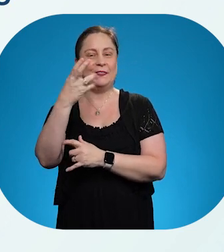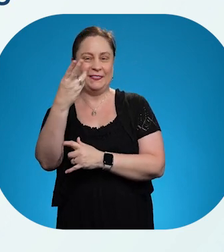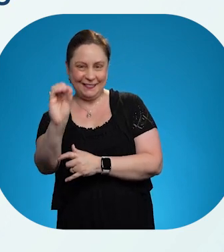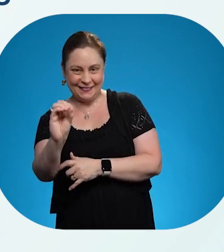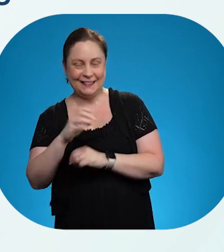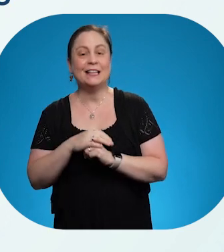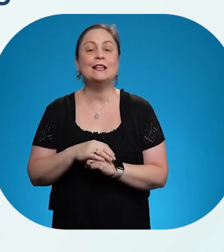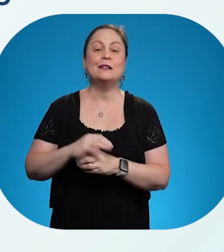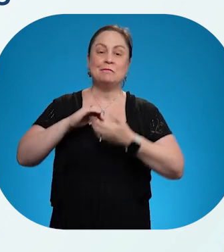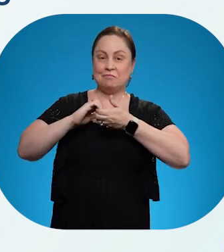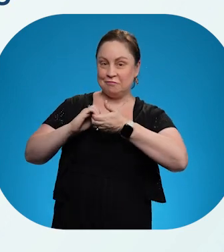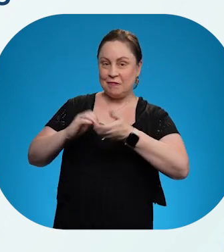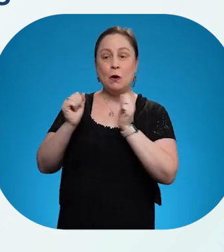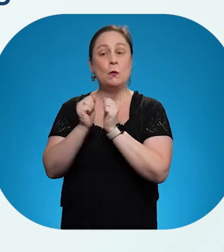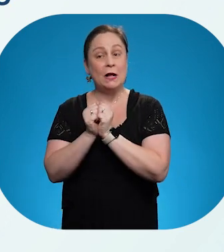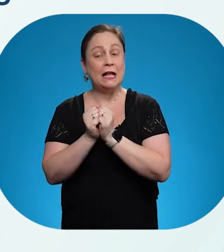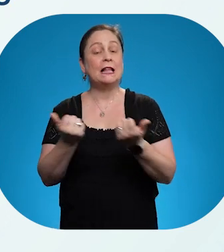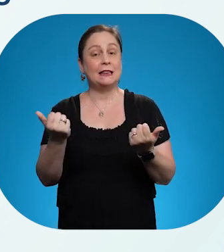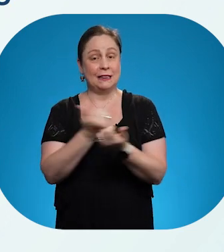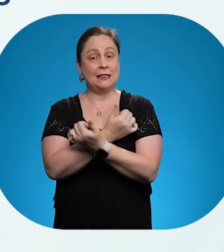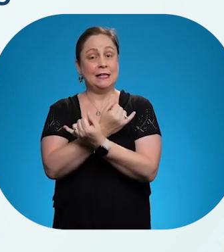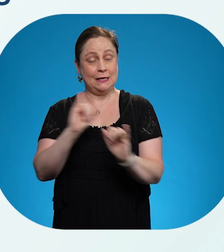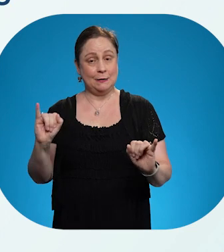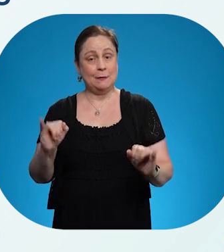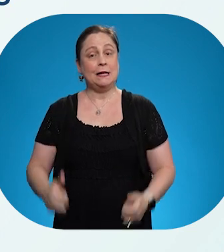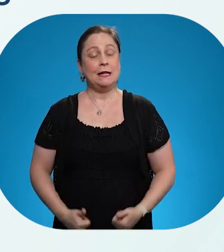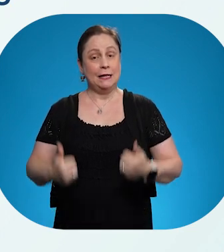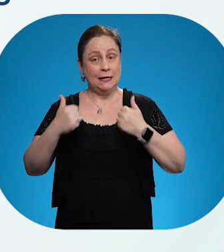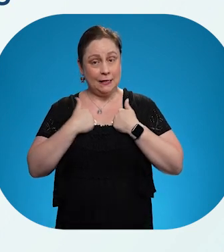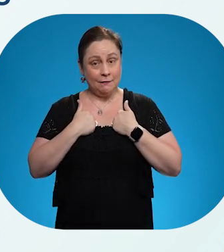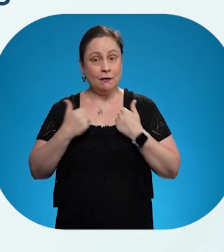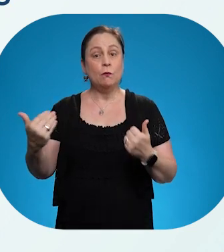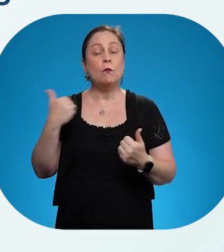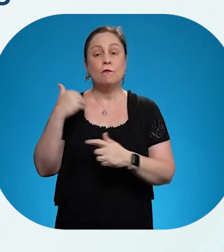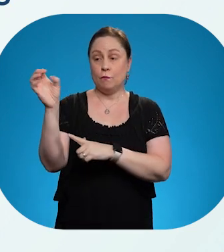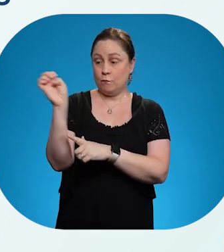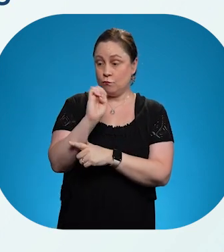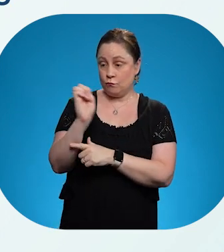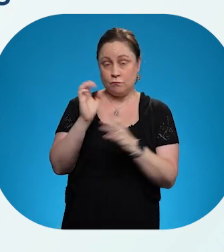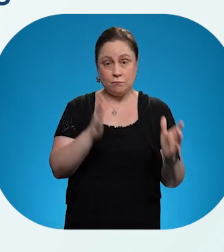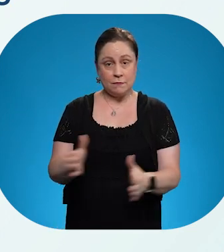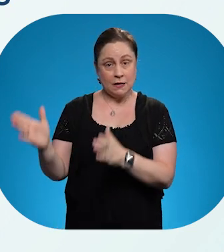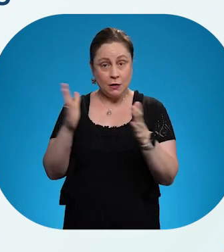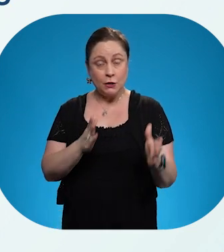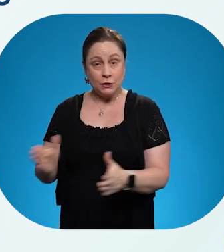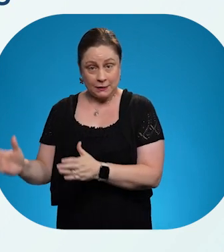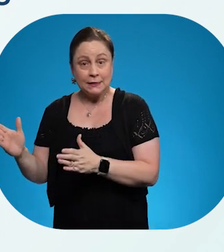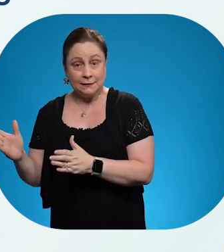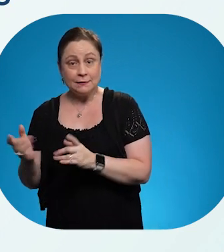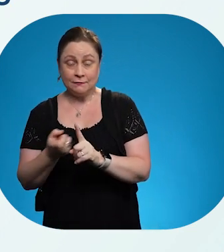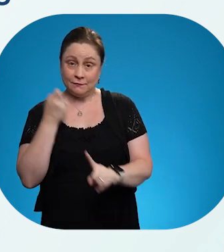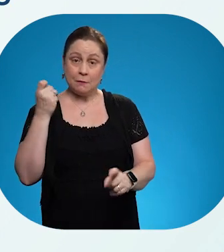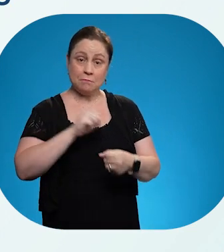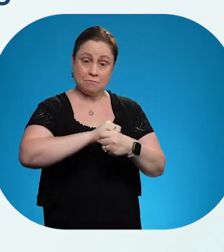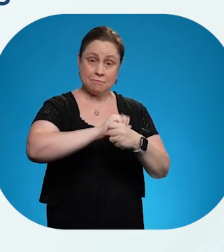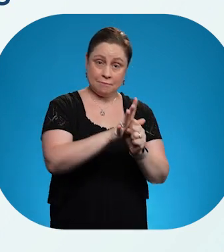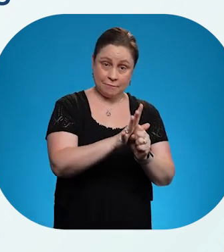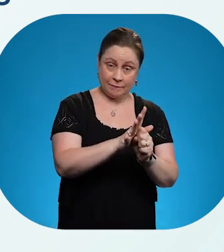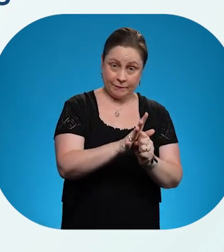Independent Living. We have a project around emergency preparedness that came out of the COVID-19 pandemic,